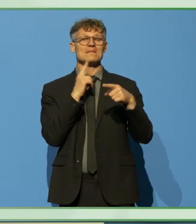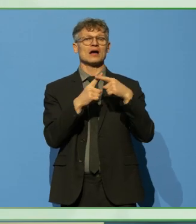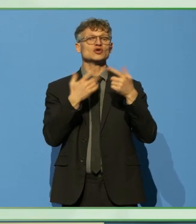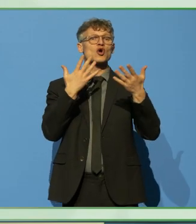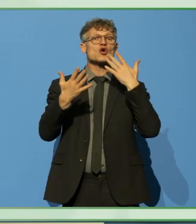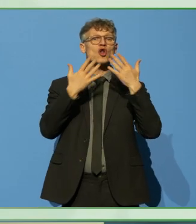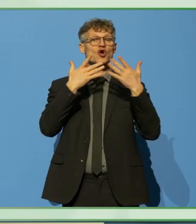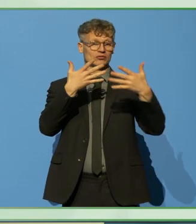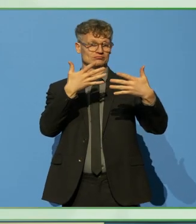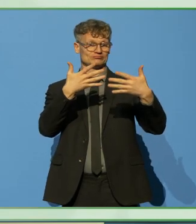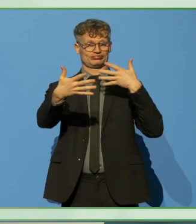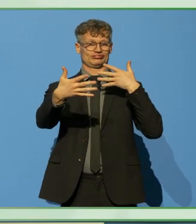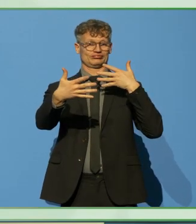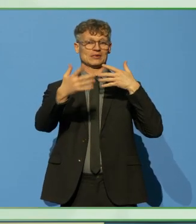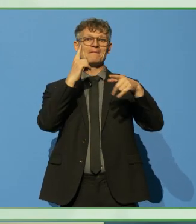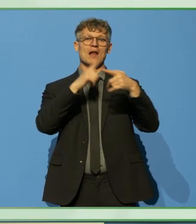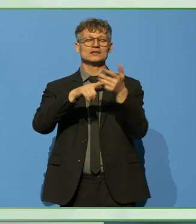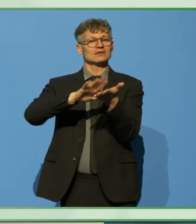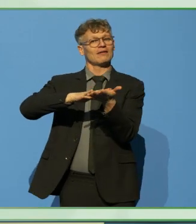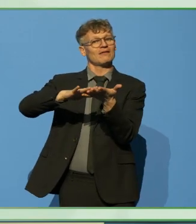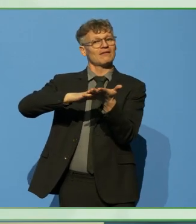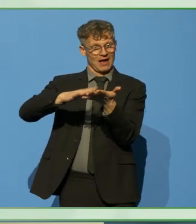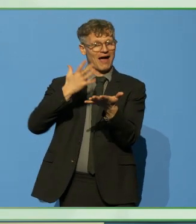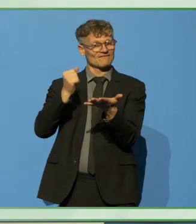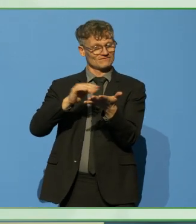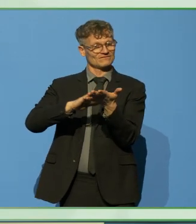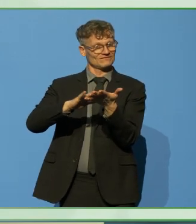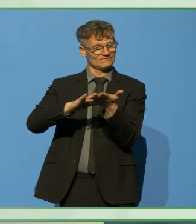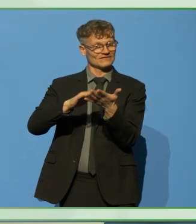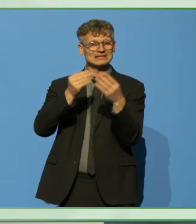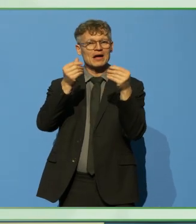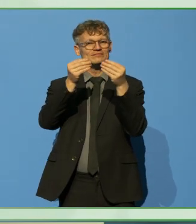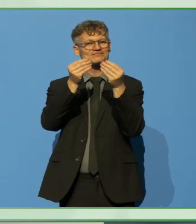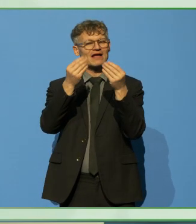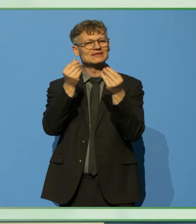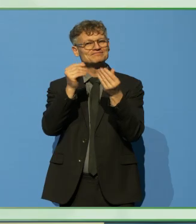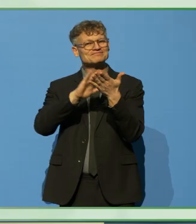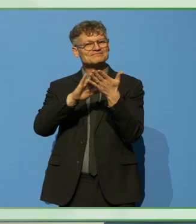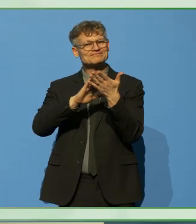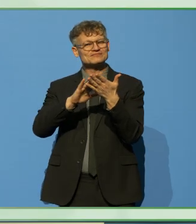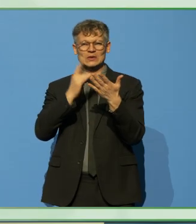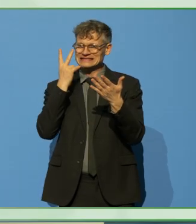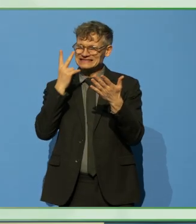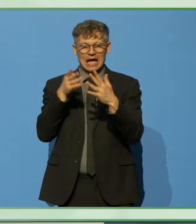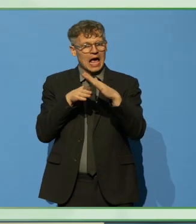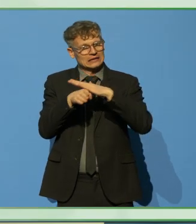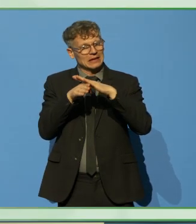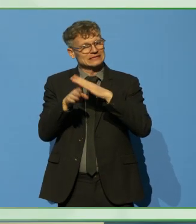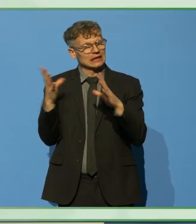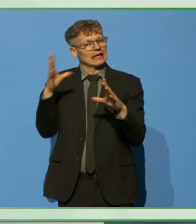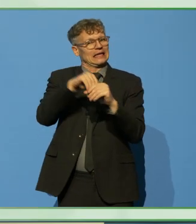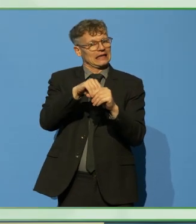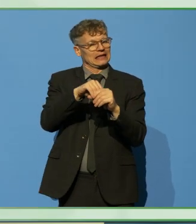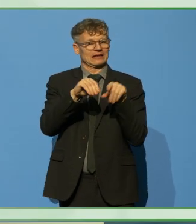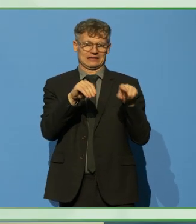the embossed printing for blind people, and the tangible lines. So you can see that accessibility was kind of